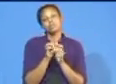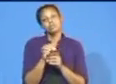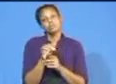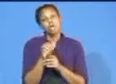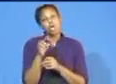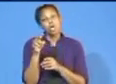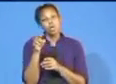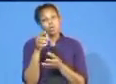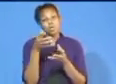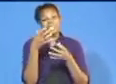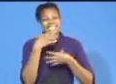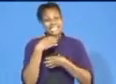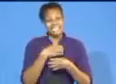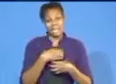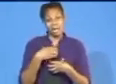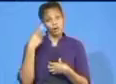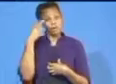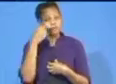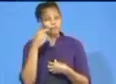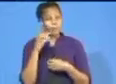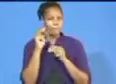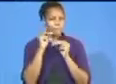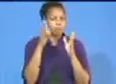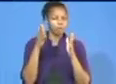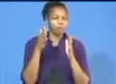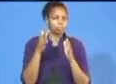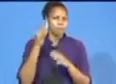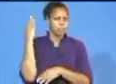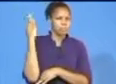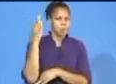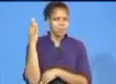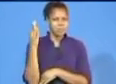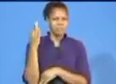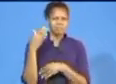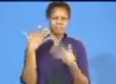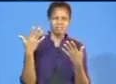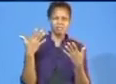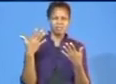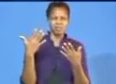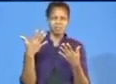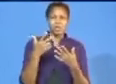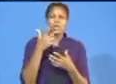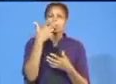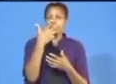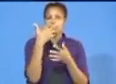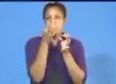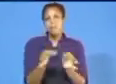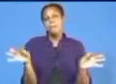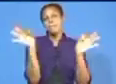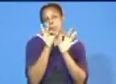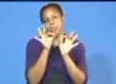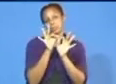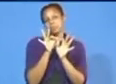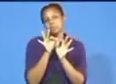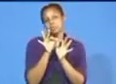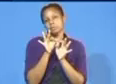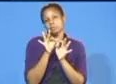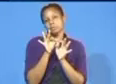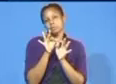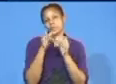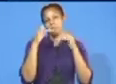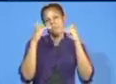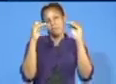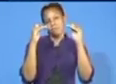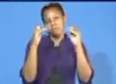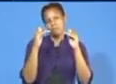for a miracle, I've often preached that there are three critical steps. But